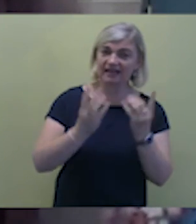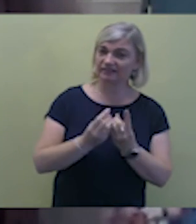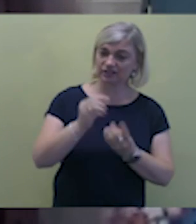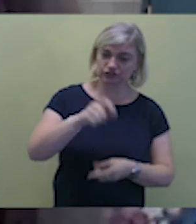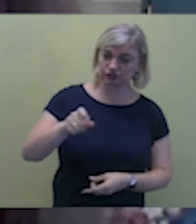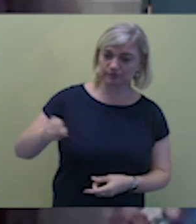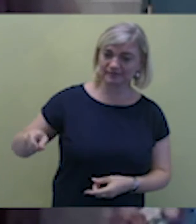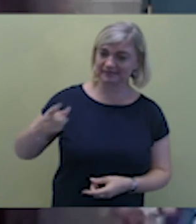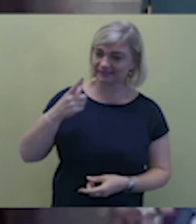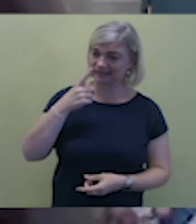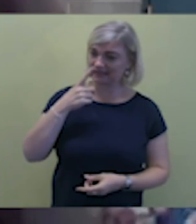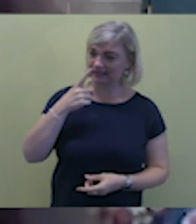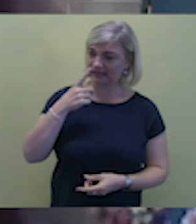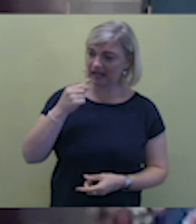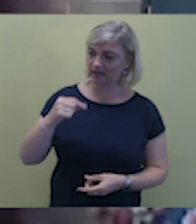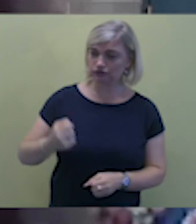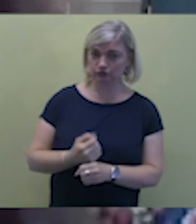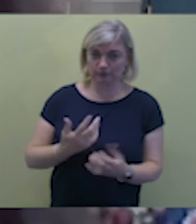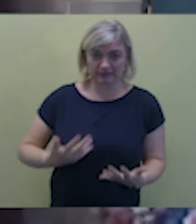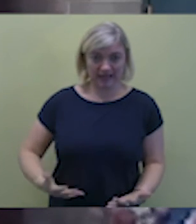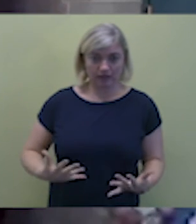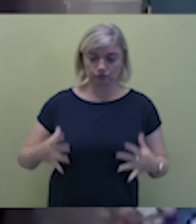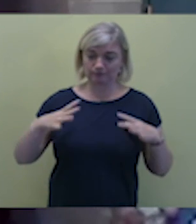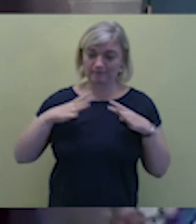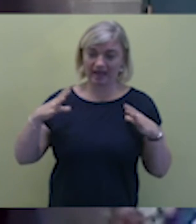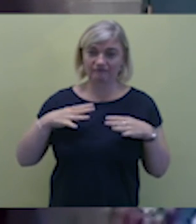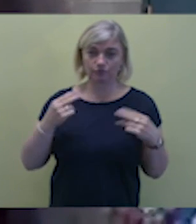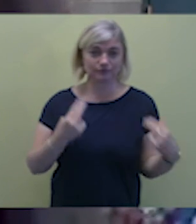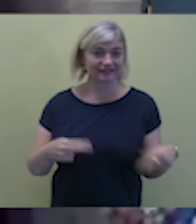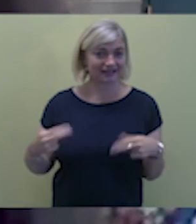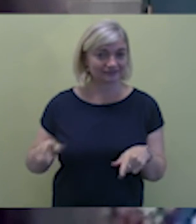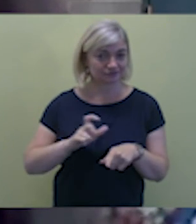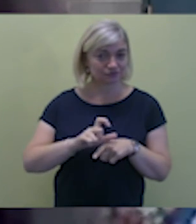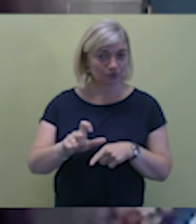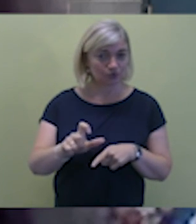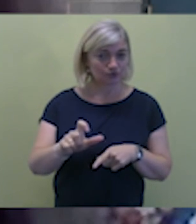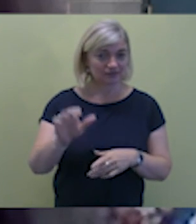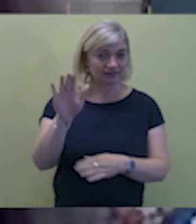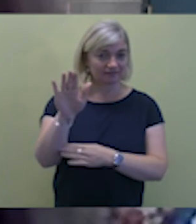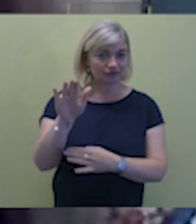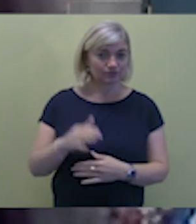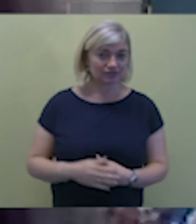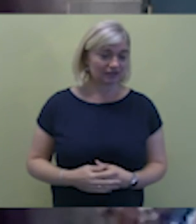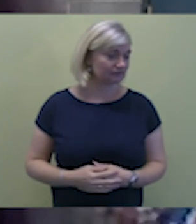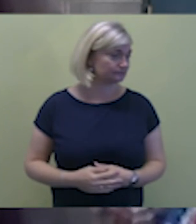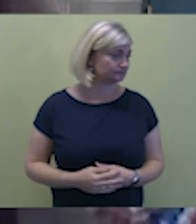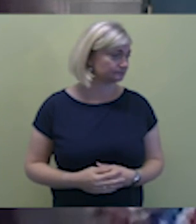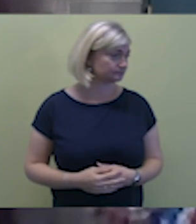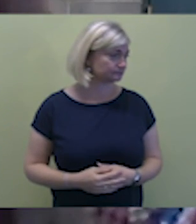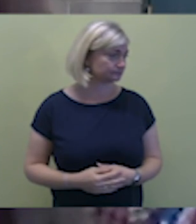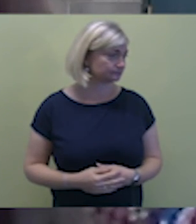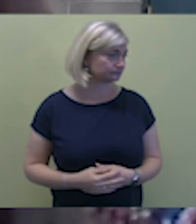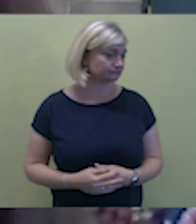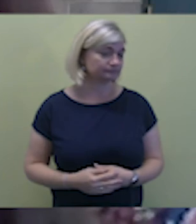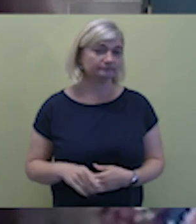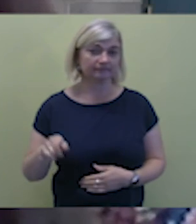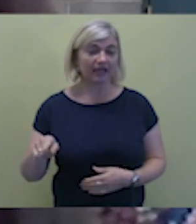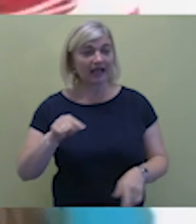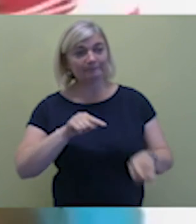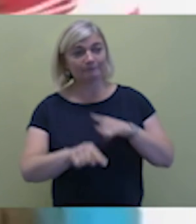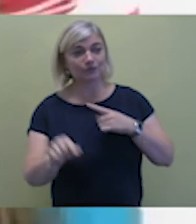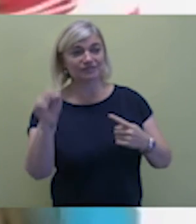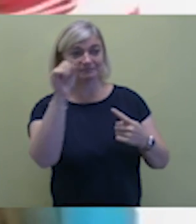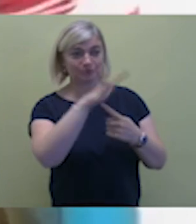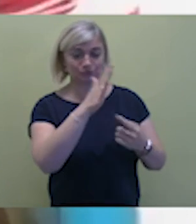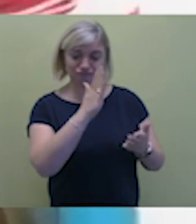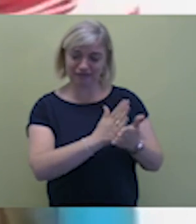be doing in their downtime at the moment to prepare for dance courses so that they're ready for September? Yeah,